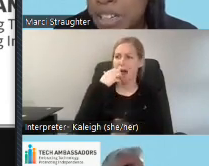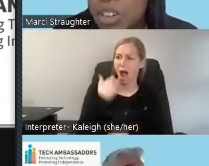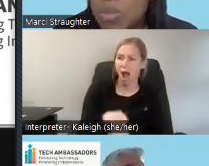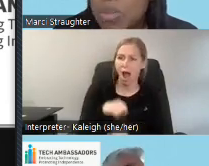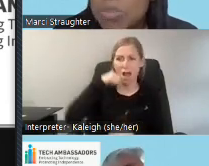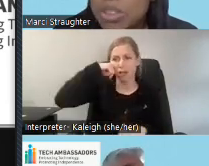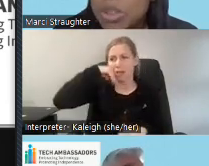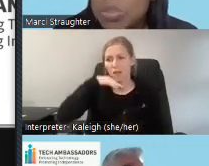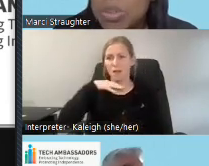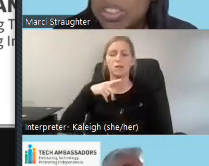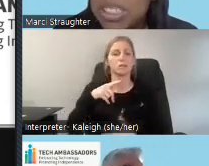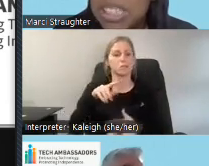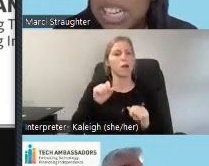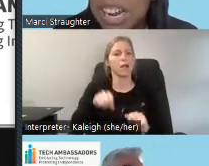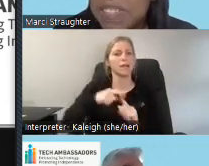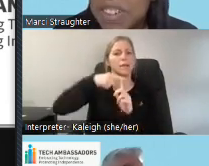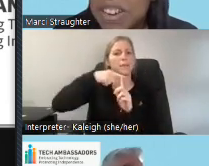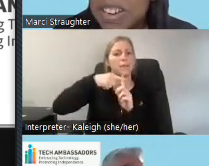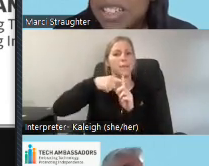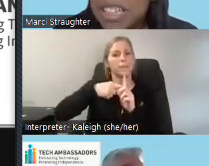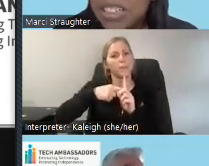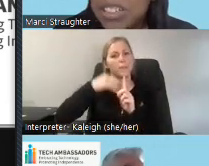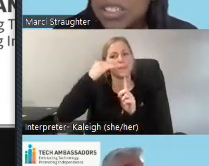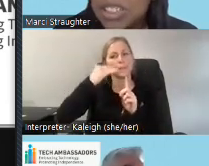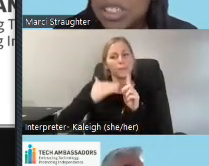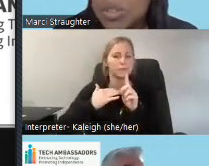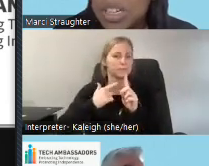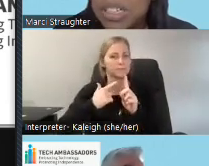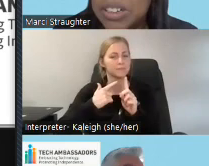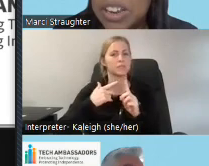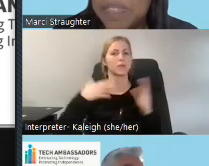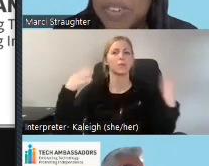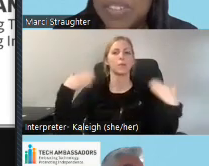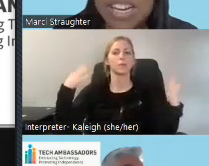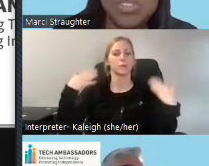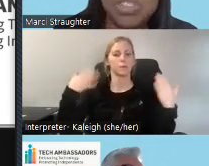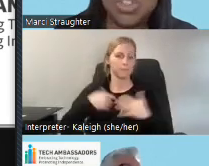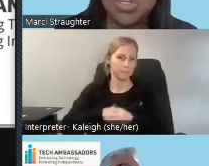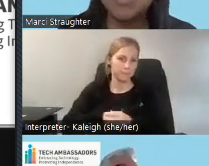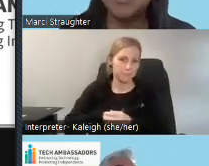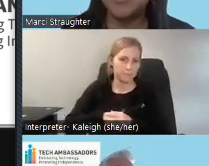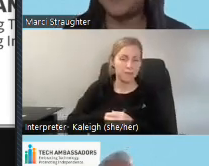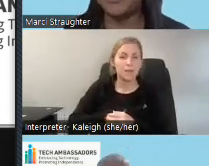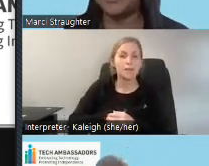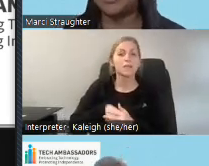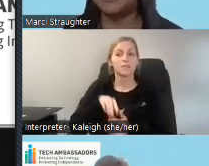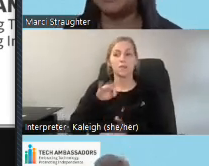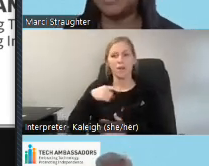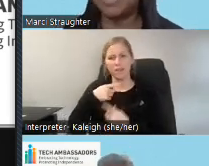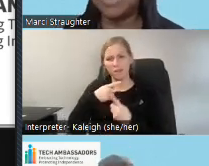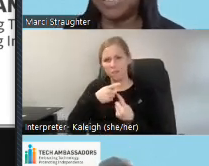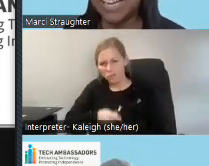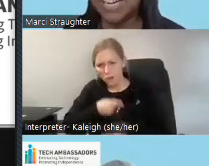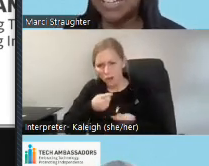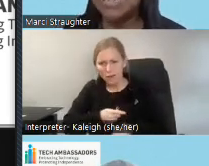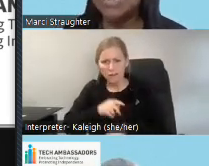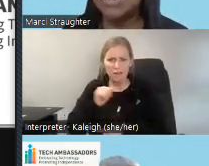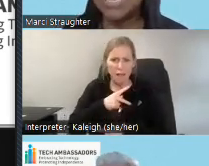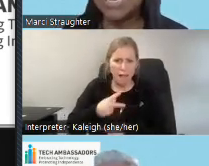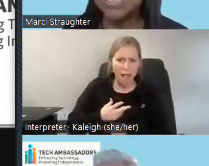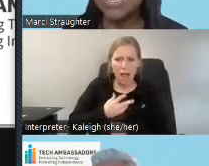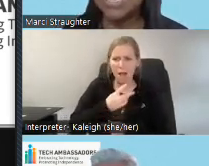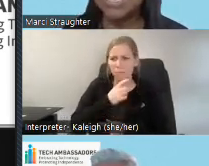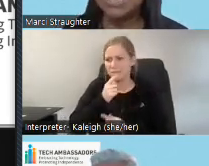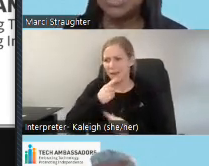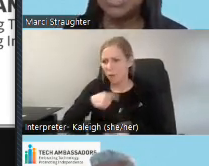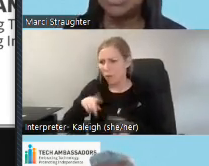my remote support staff can also, if I'm having trouble with it or something like that,